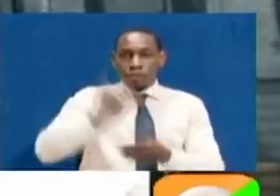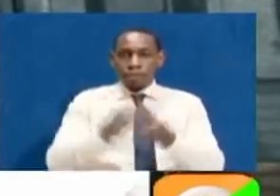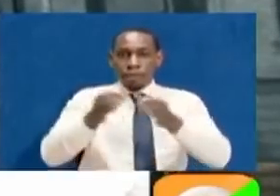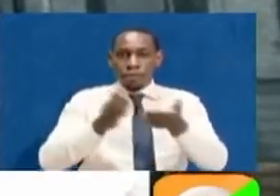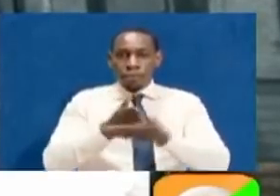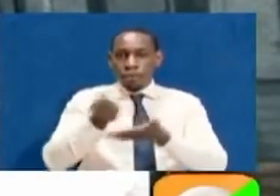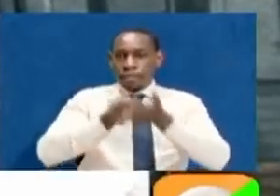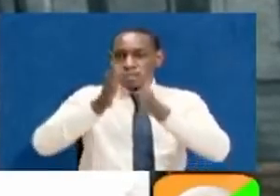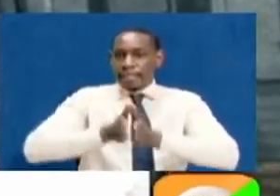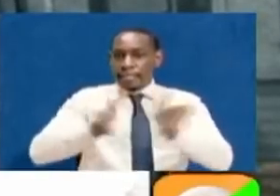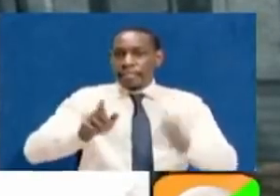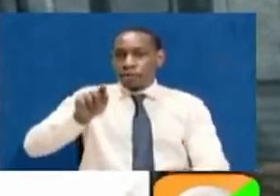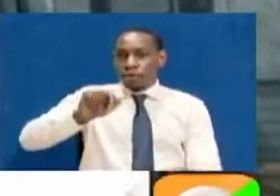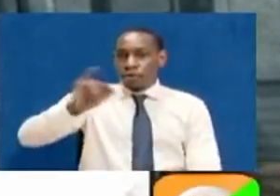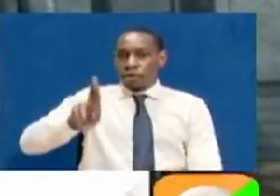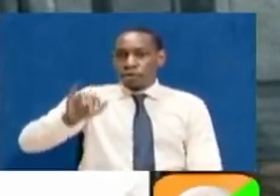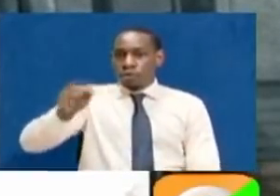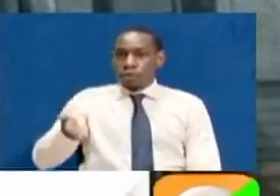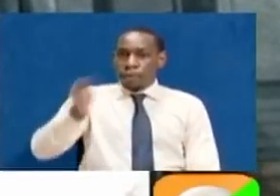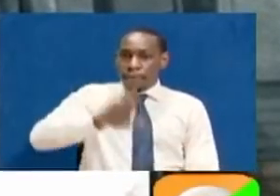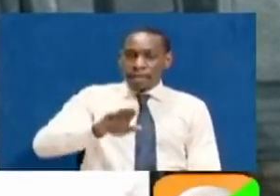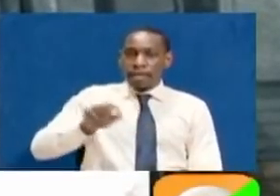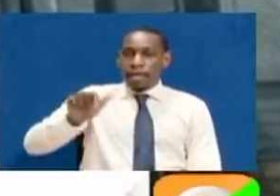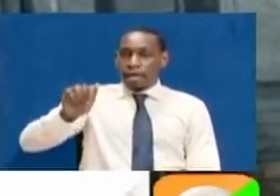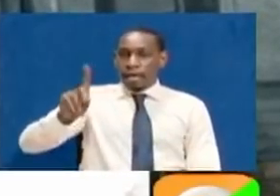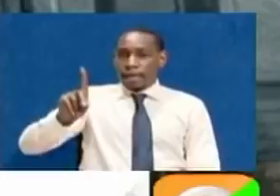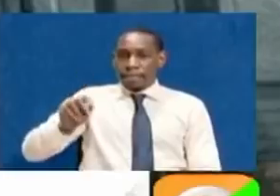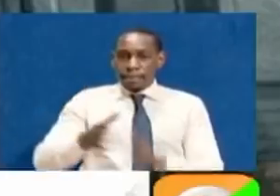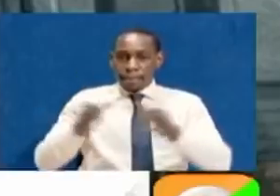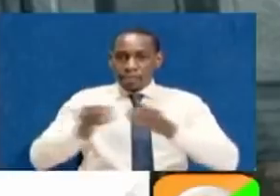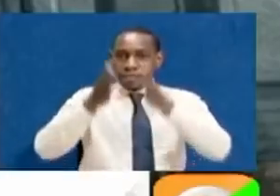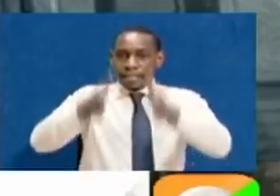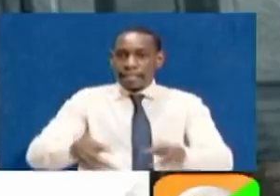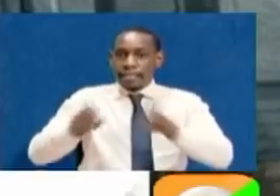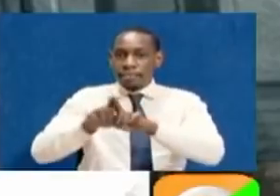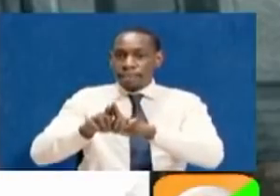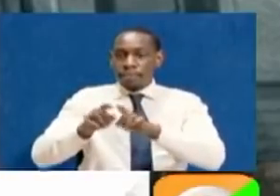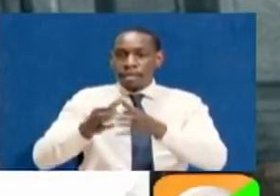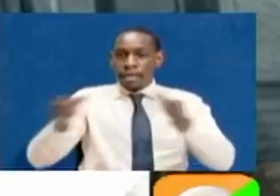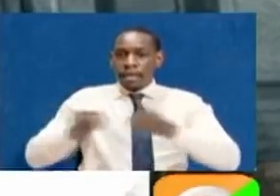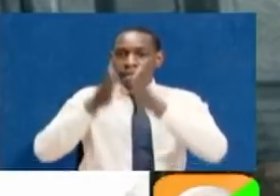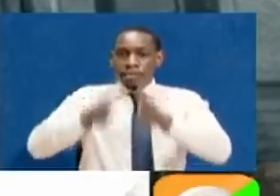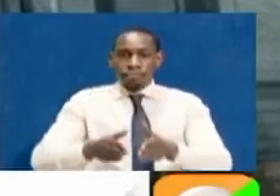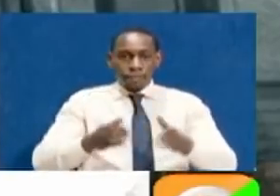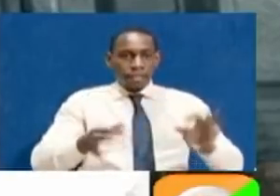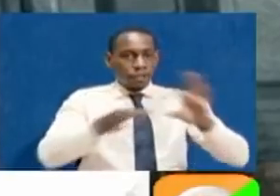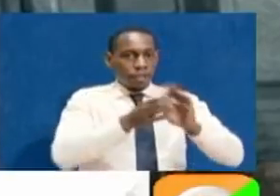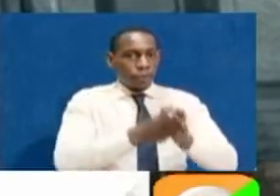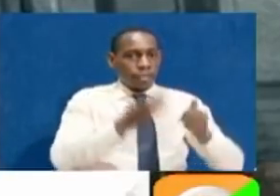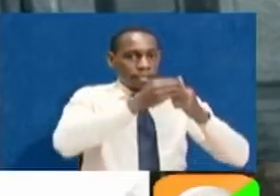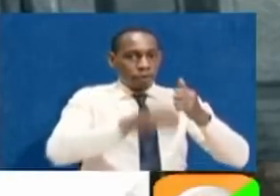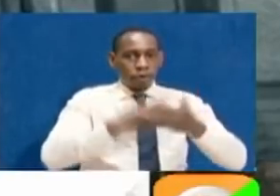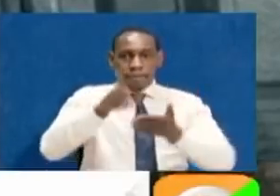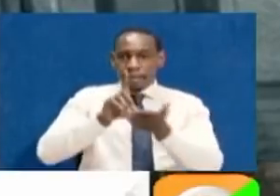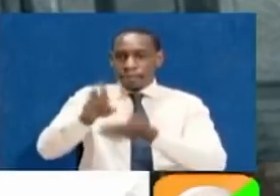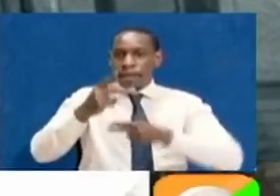through Secretary General Raphael Tuju, reinstated Goyo as majority leader. By this time, Goyo had made up with Sonko after a near